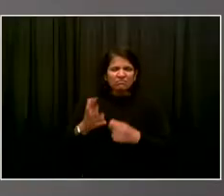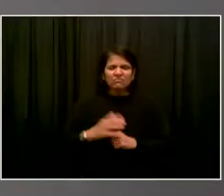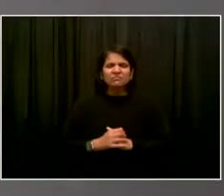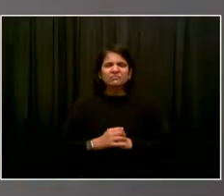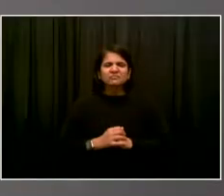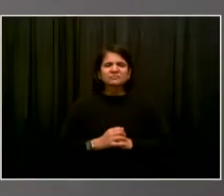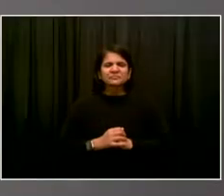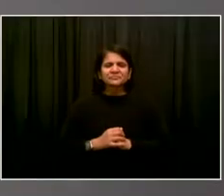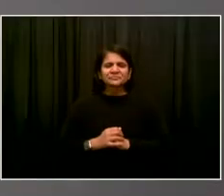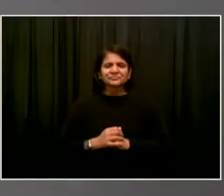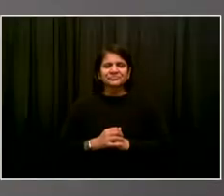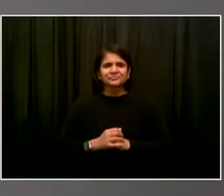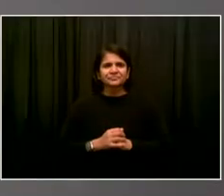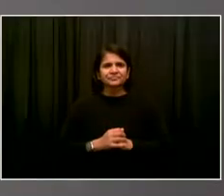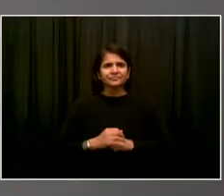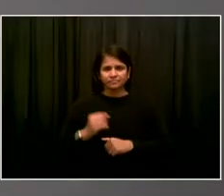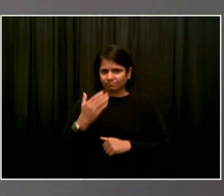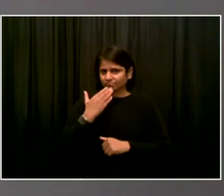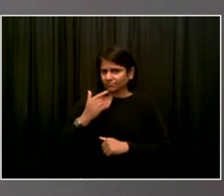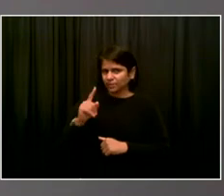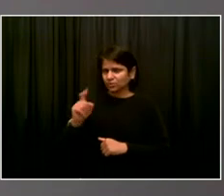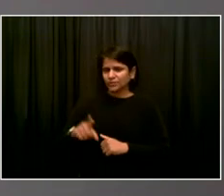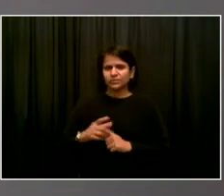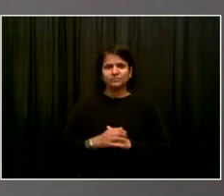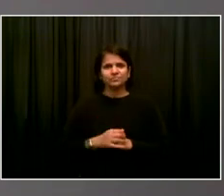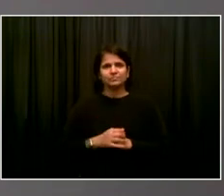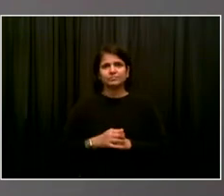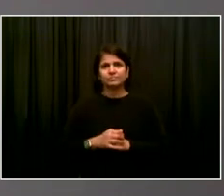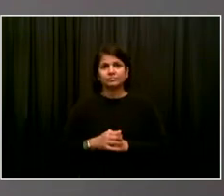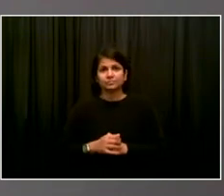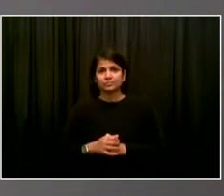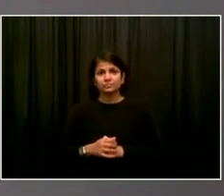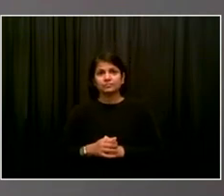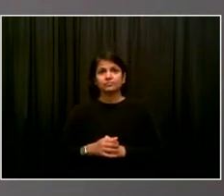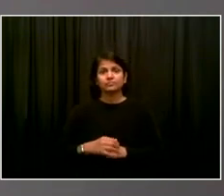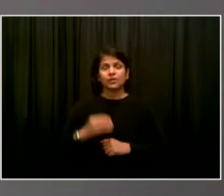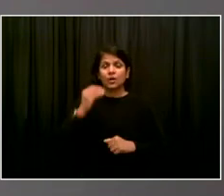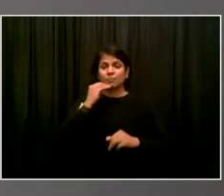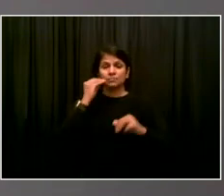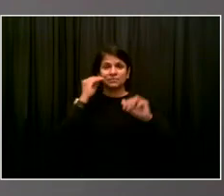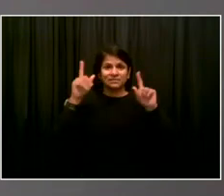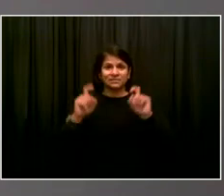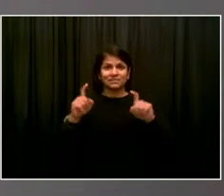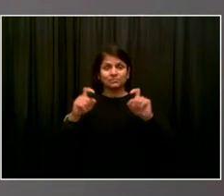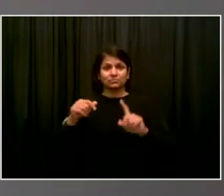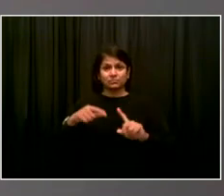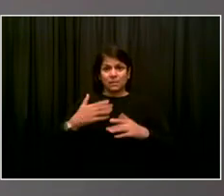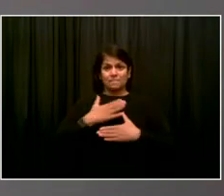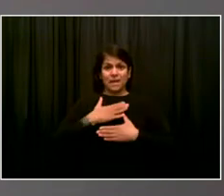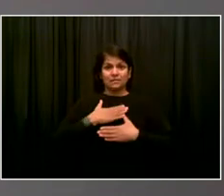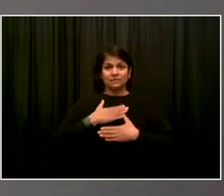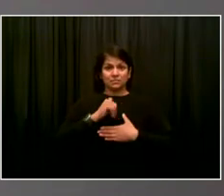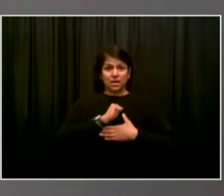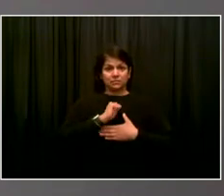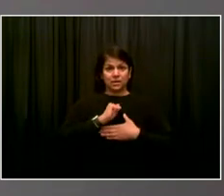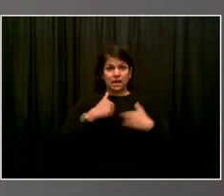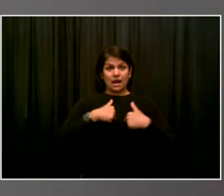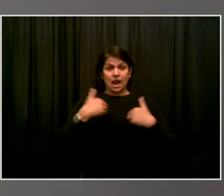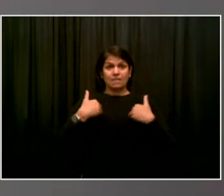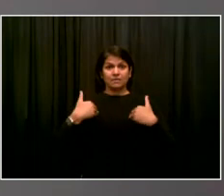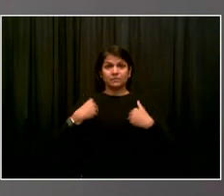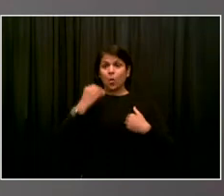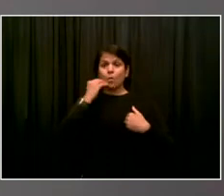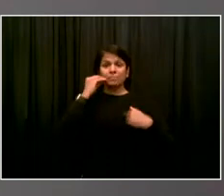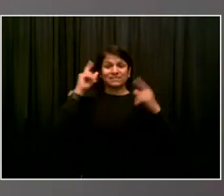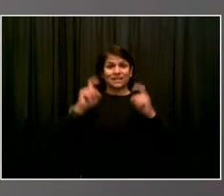question. The test kits, I've certainly done them myself. They're not, you know, super easy, but with